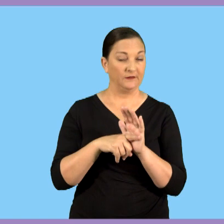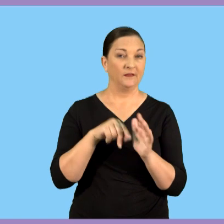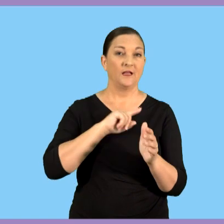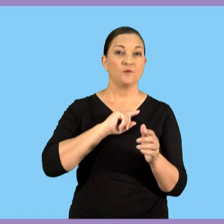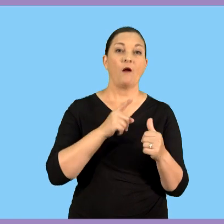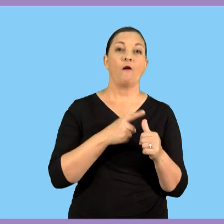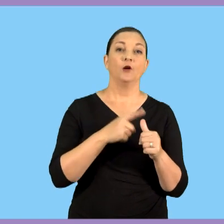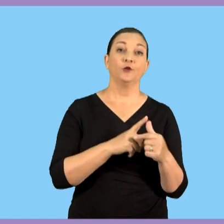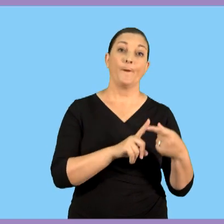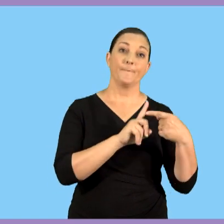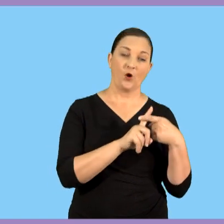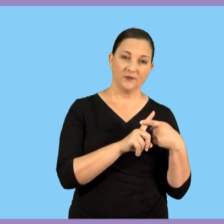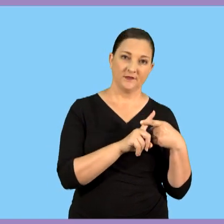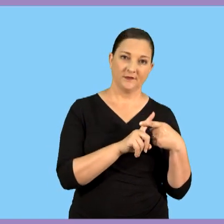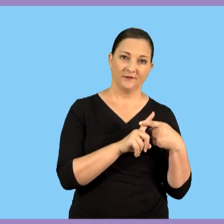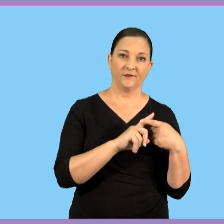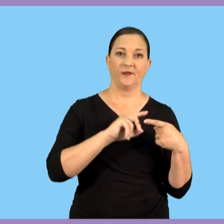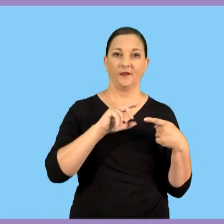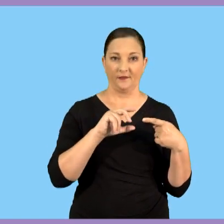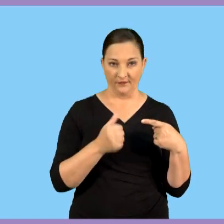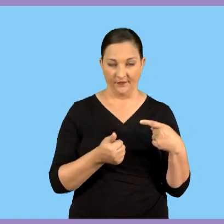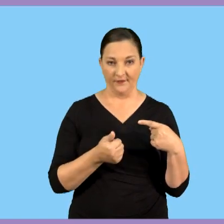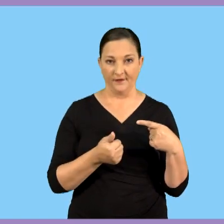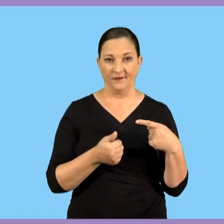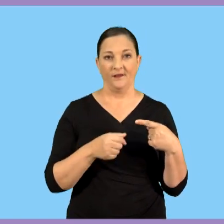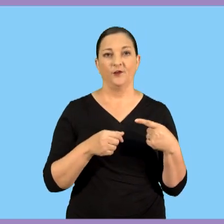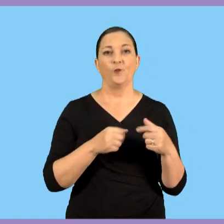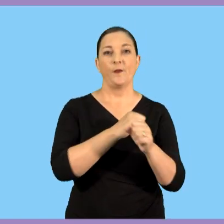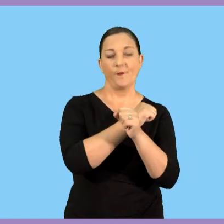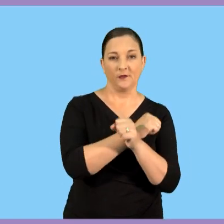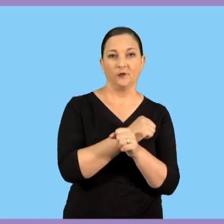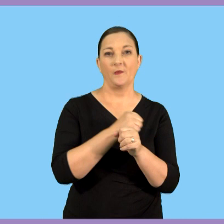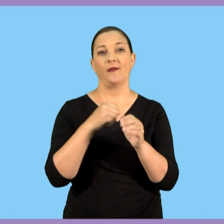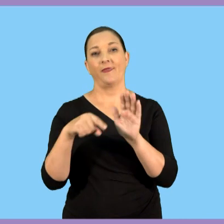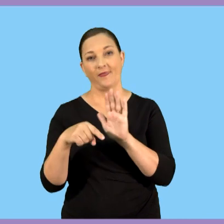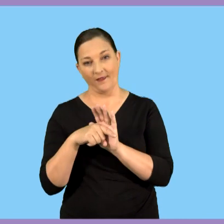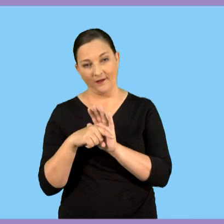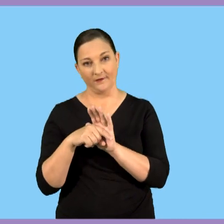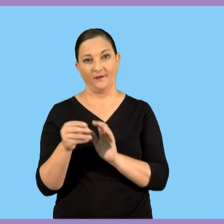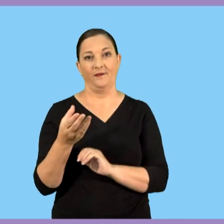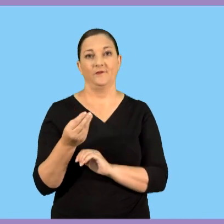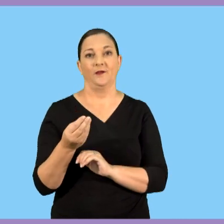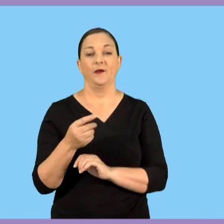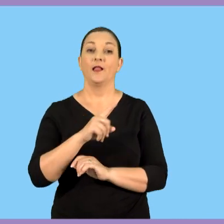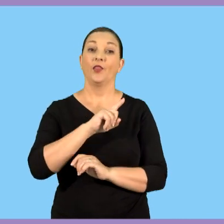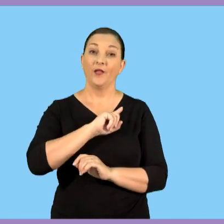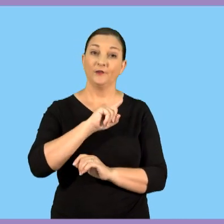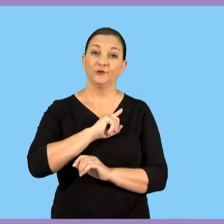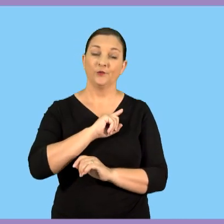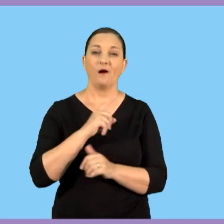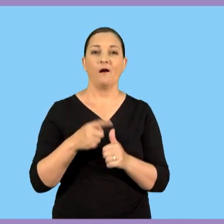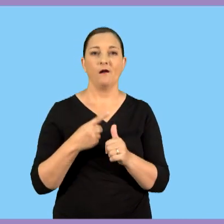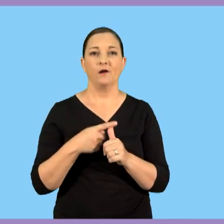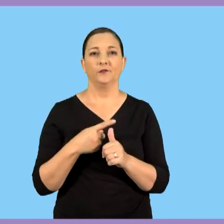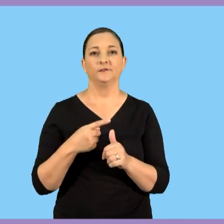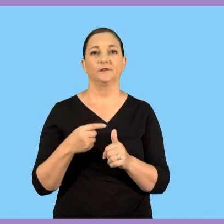positive answer? And from that positive answer, when we multiply by a negative answer, that gives us a negative.